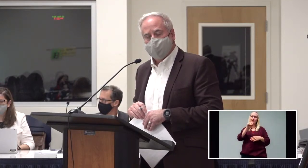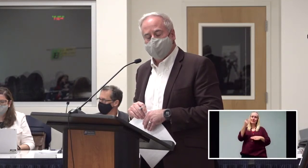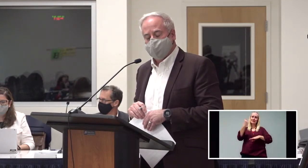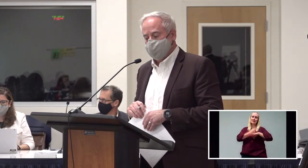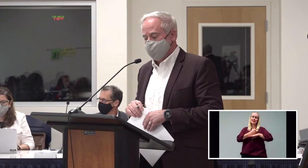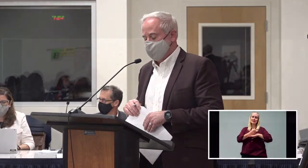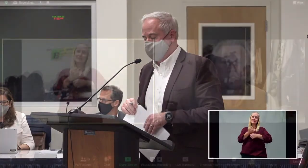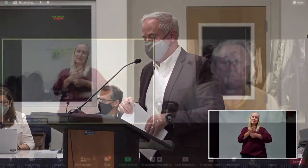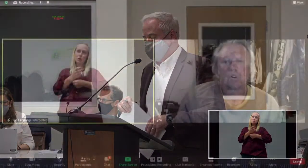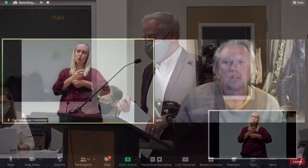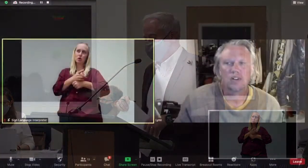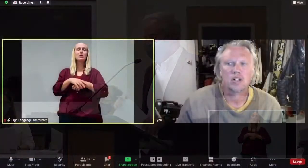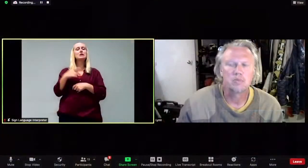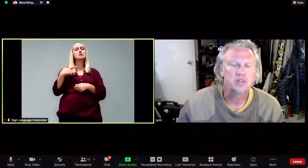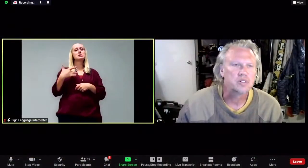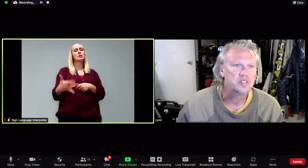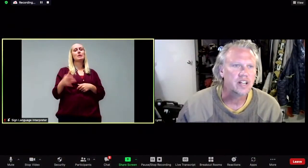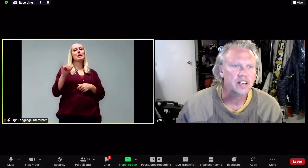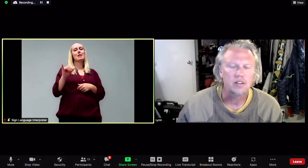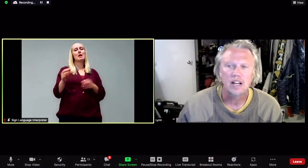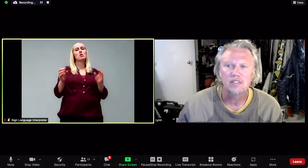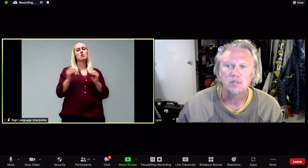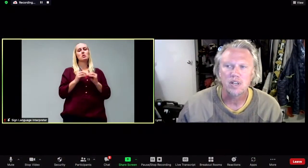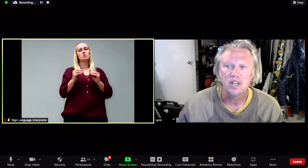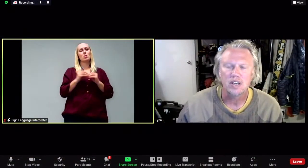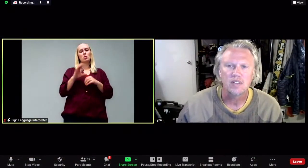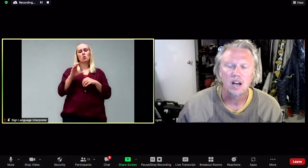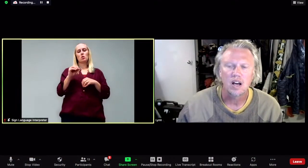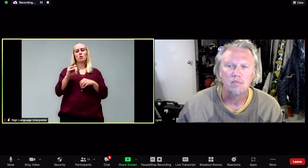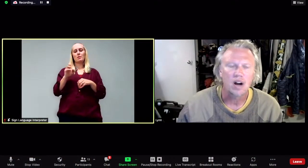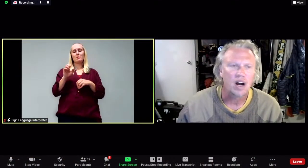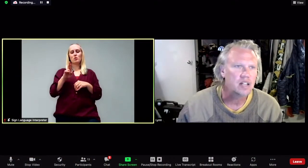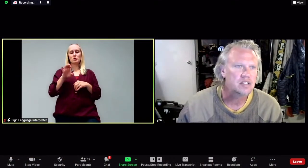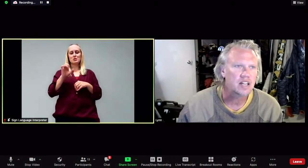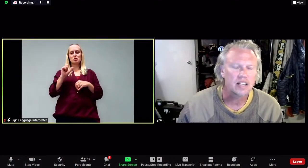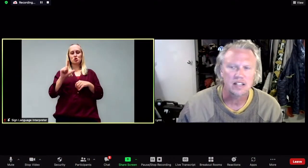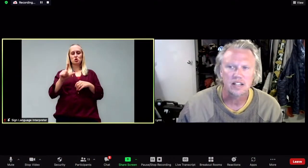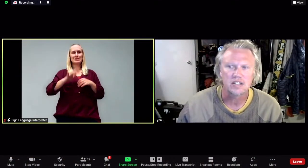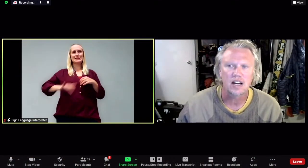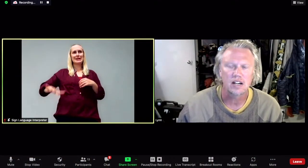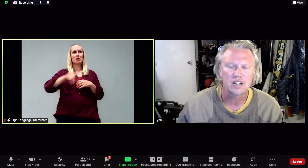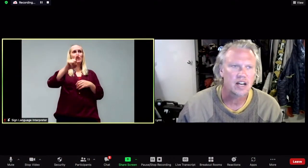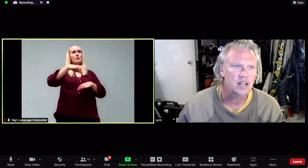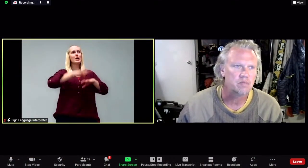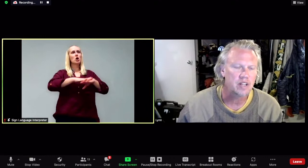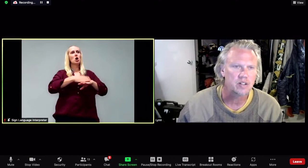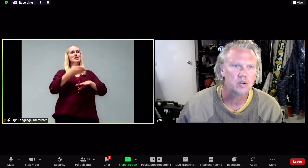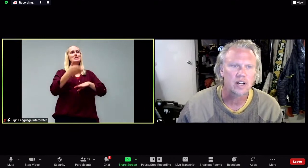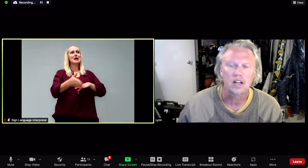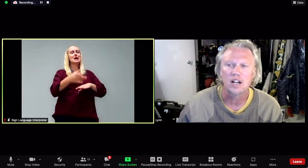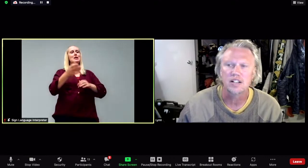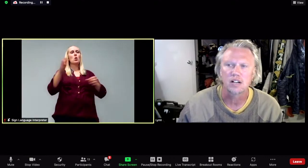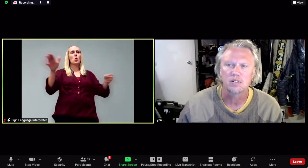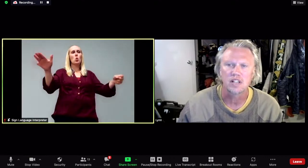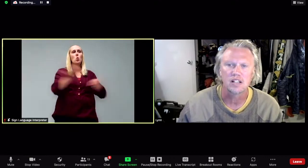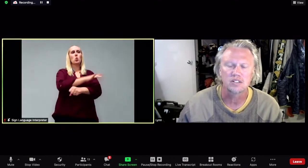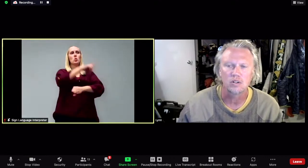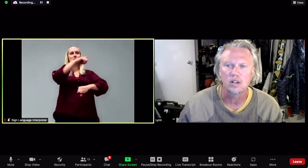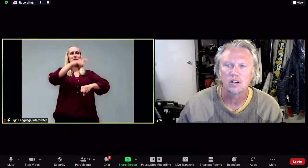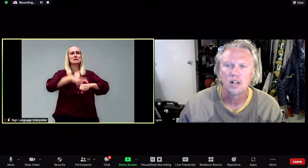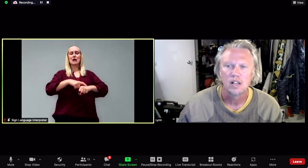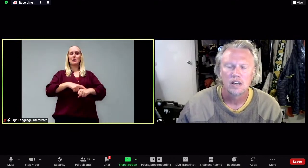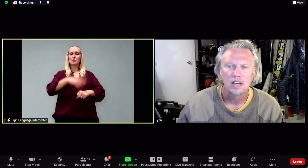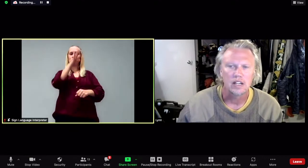Yeah, typically that's more of a commercial setting. You'd have to be on site the entire time in direct contact with